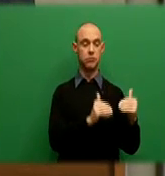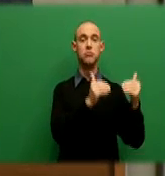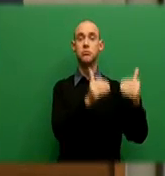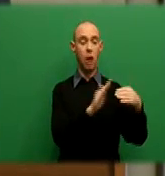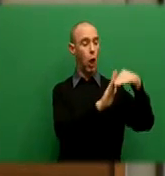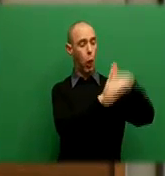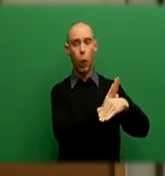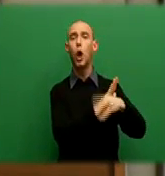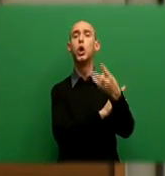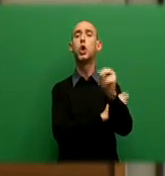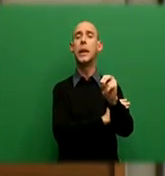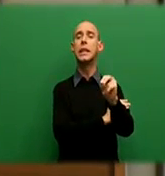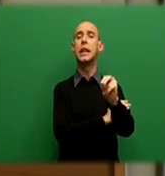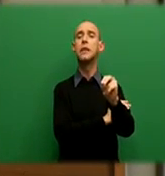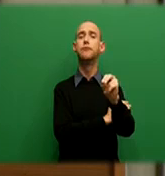the